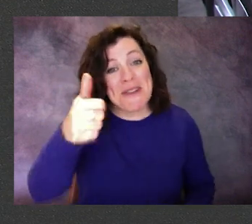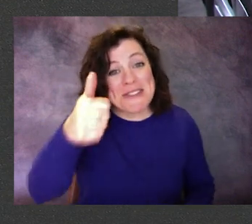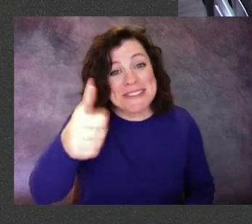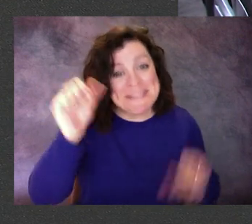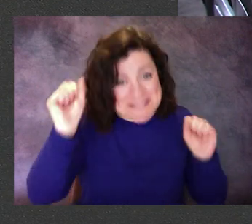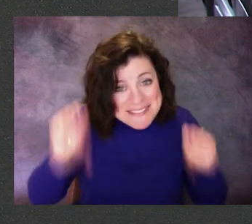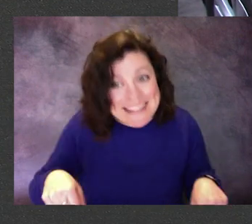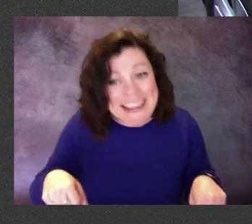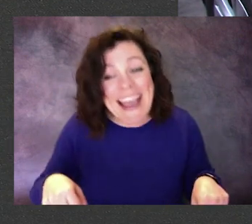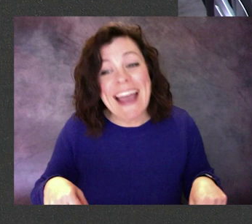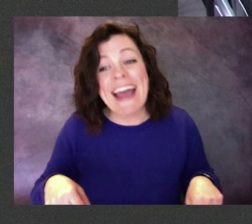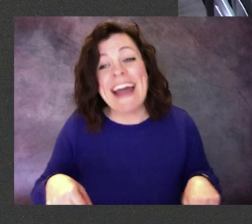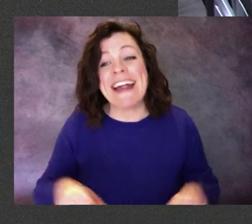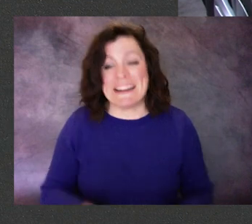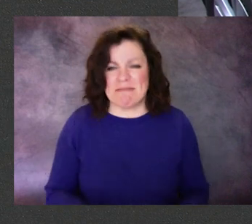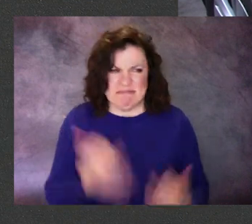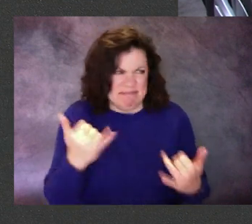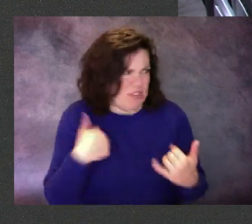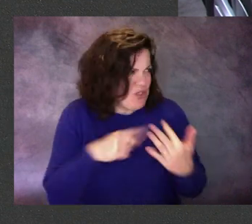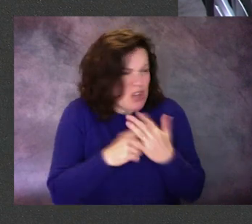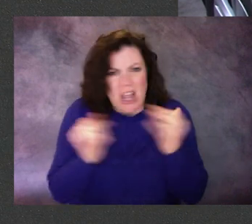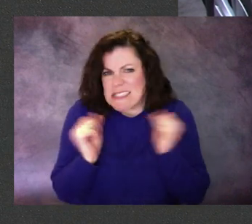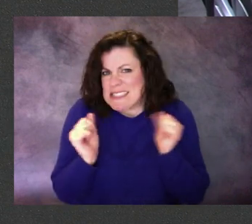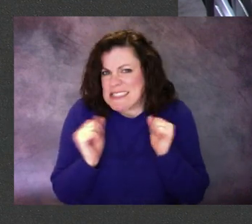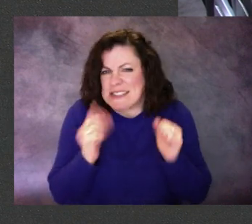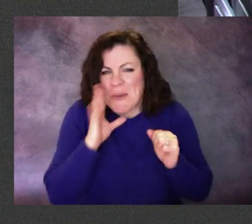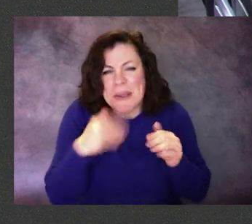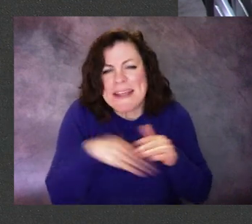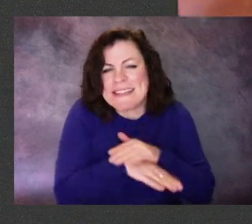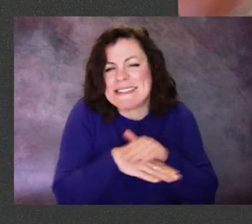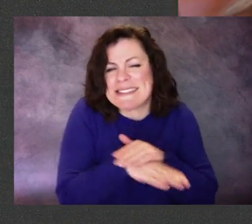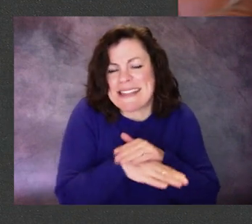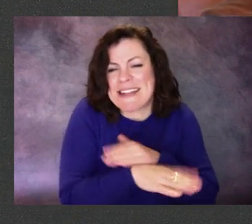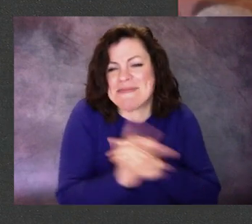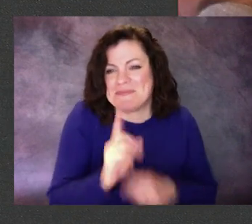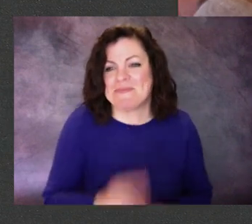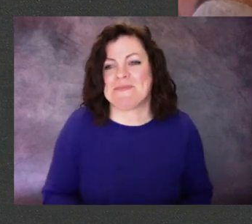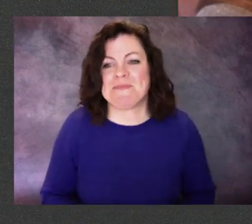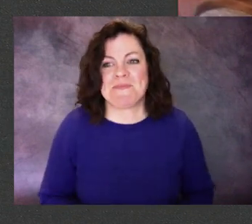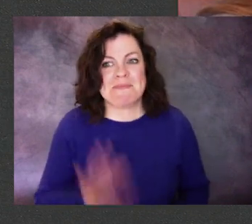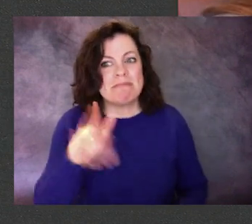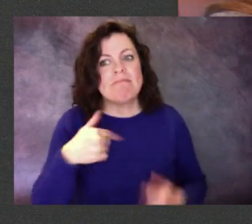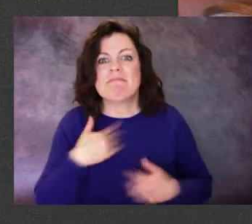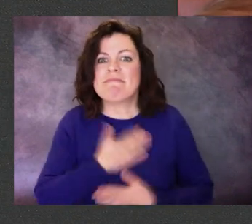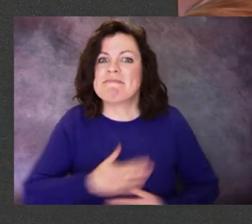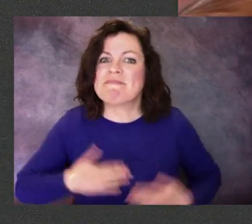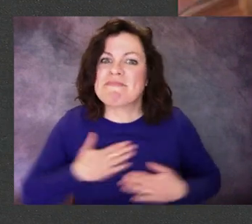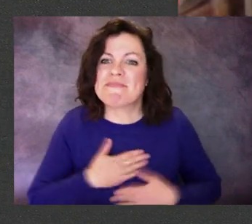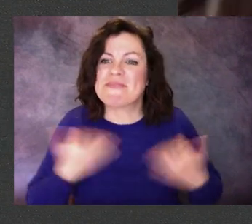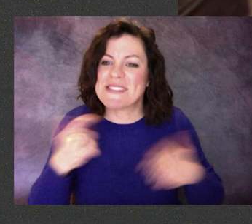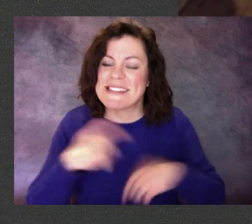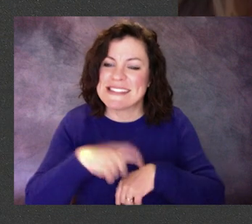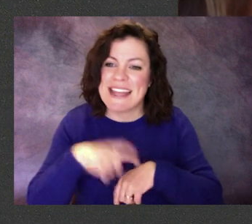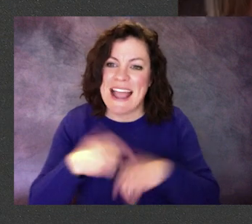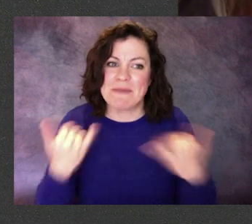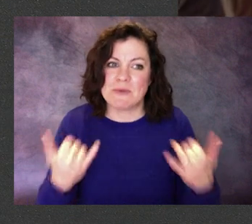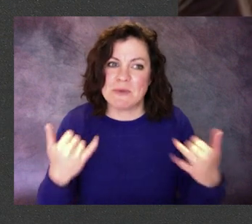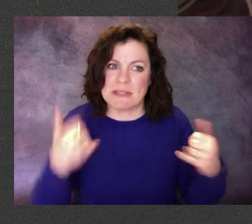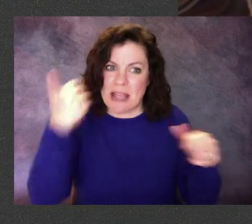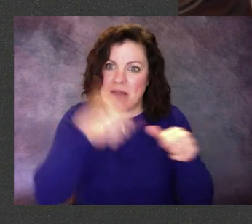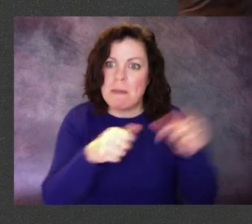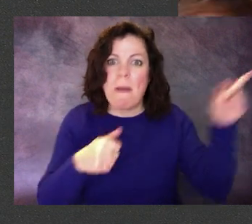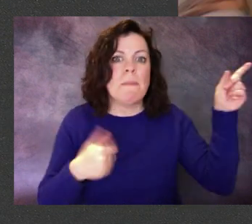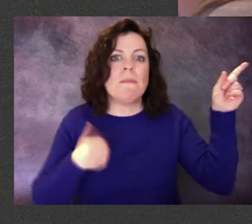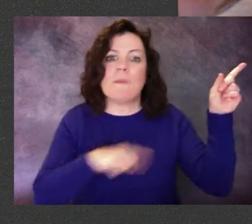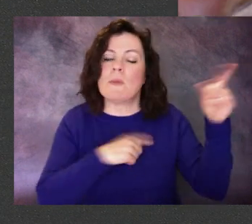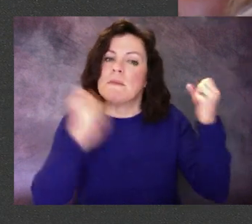library. It's getting a little chilly. Let's go inside and warm up. Well, when we started our time together, I was telling you that there are so many